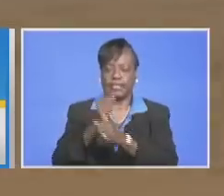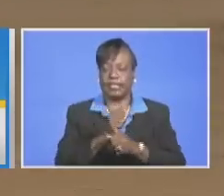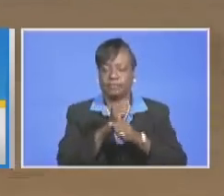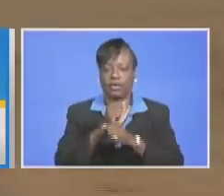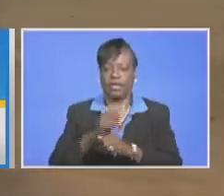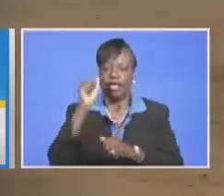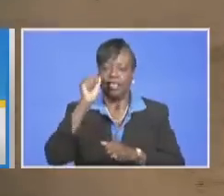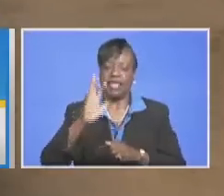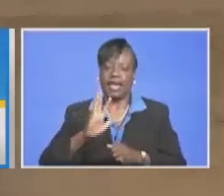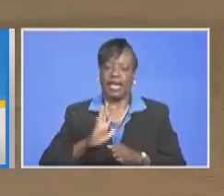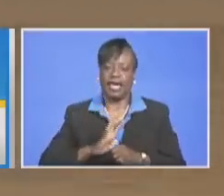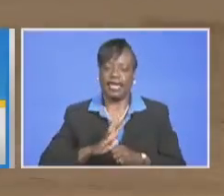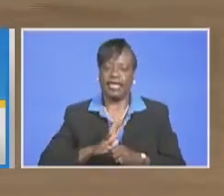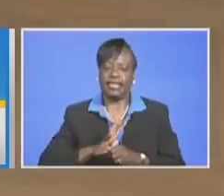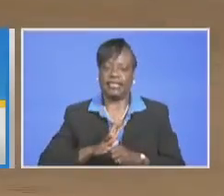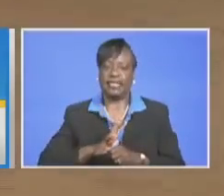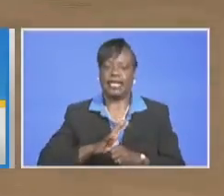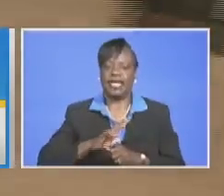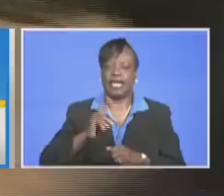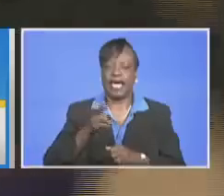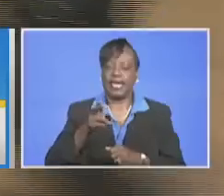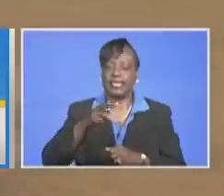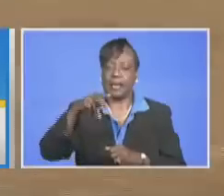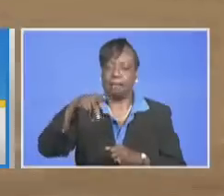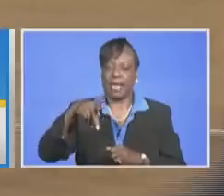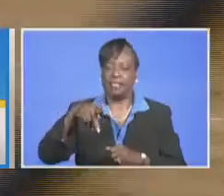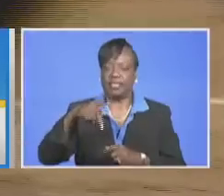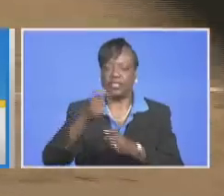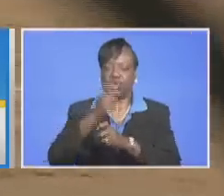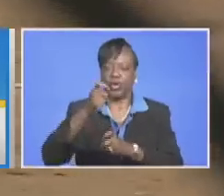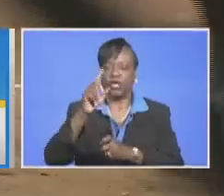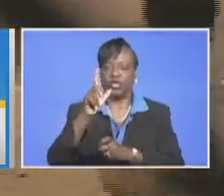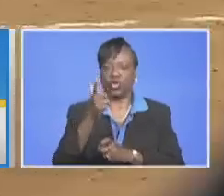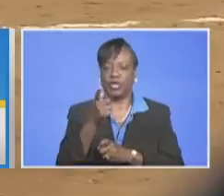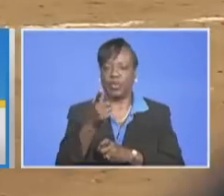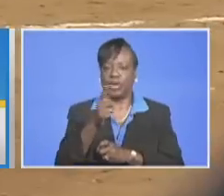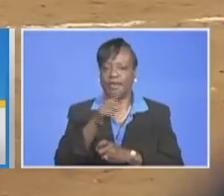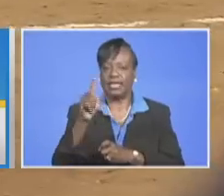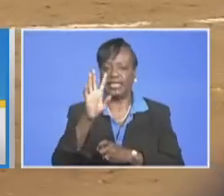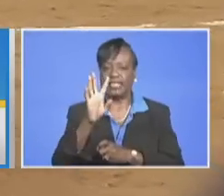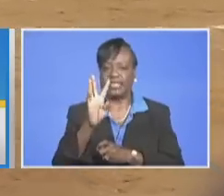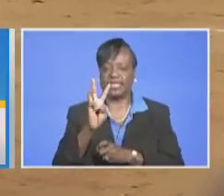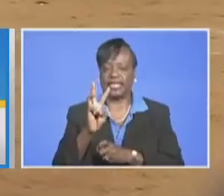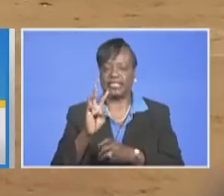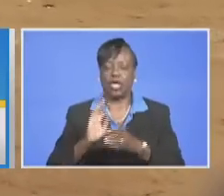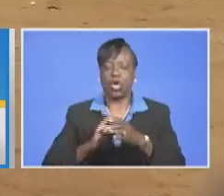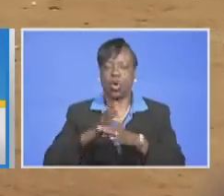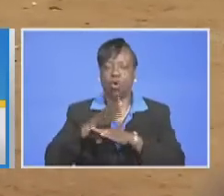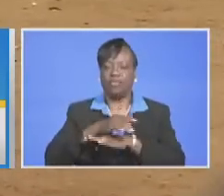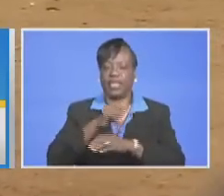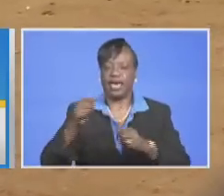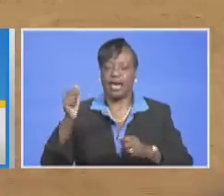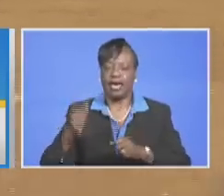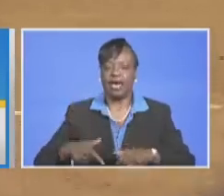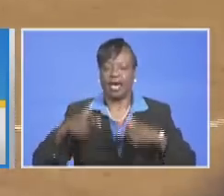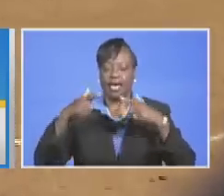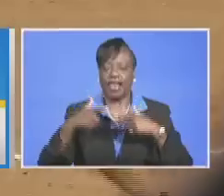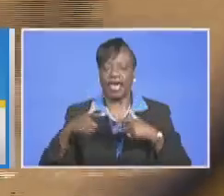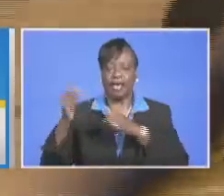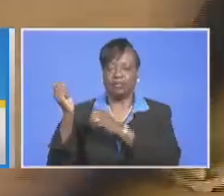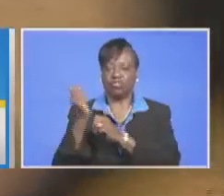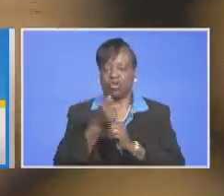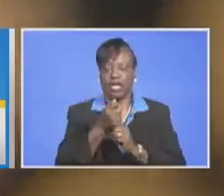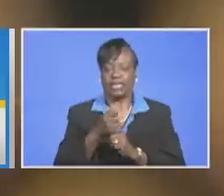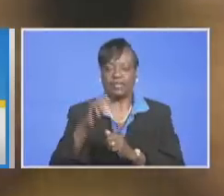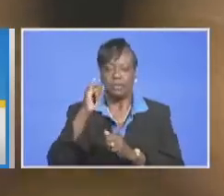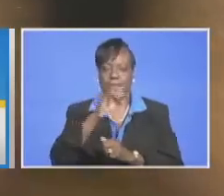ladies' opener, the Hennessy Panthers, they picked up an easy win, 21-6 over the Alive Strikers. For the Panthers, Ivana McDonald